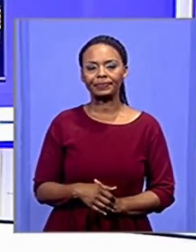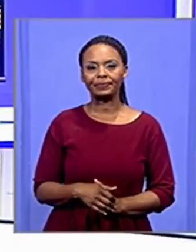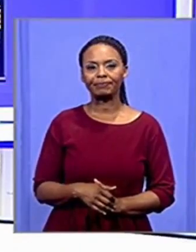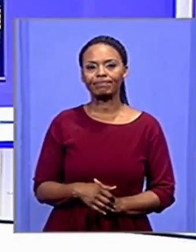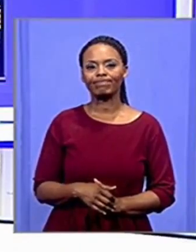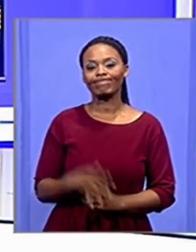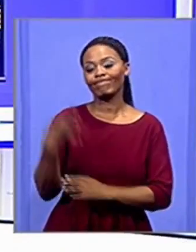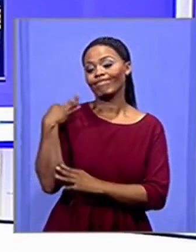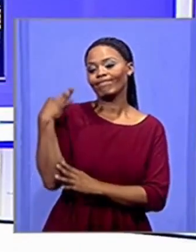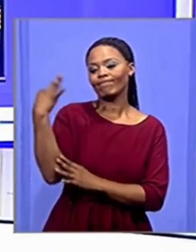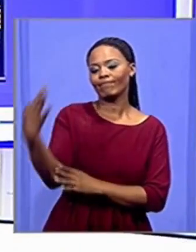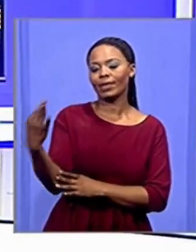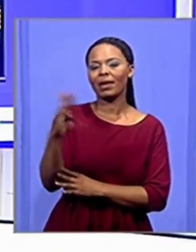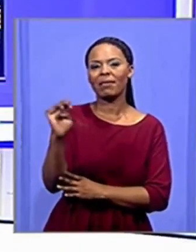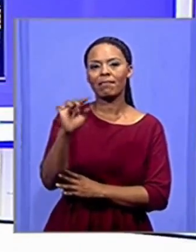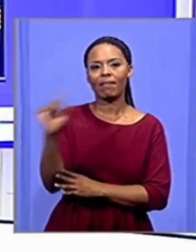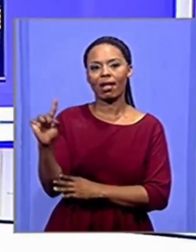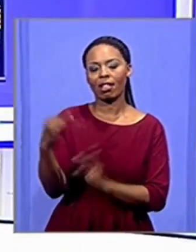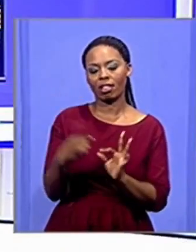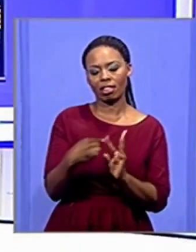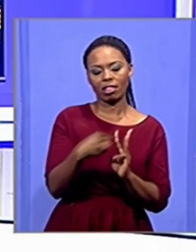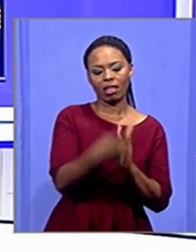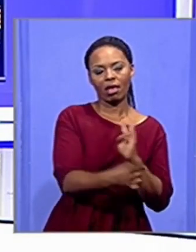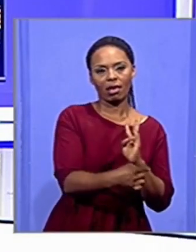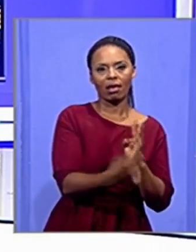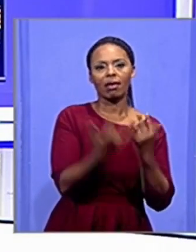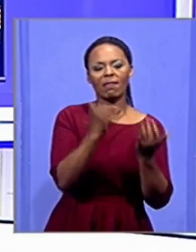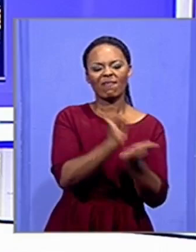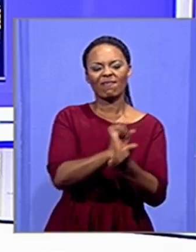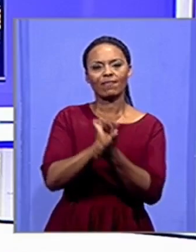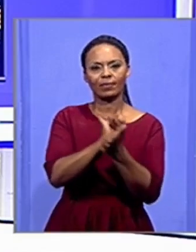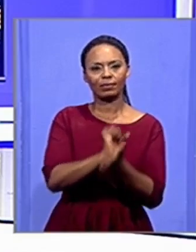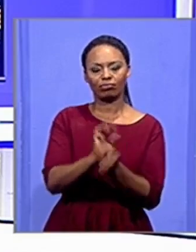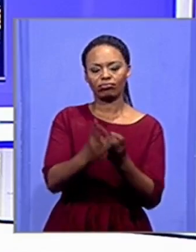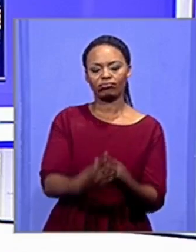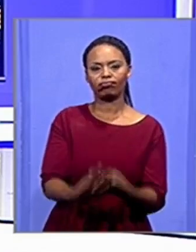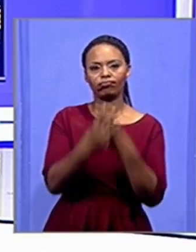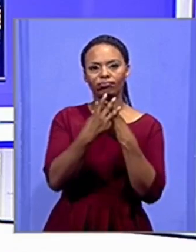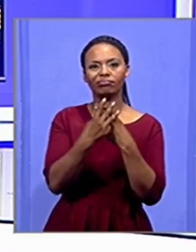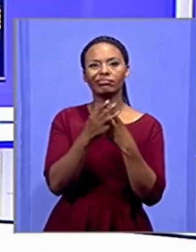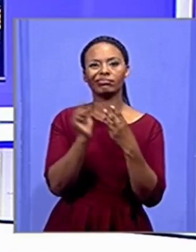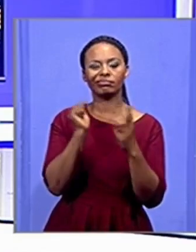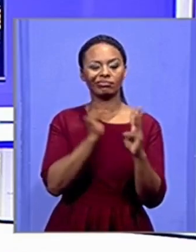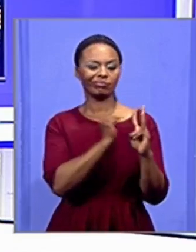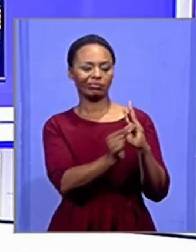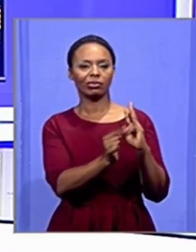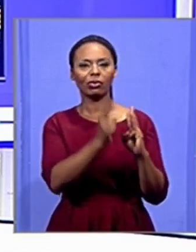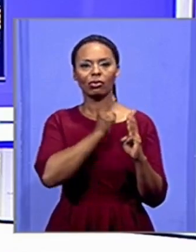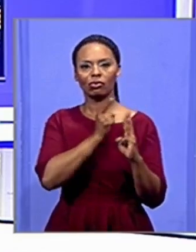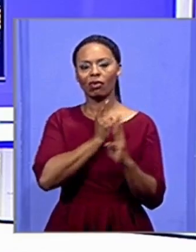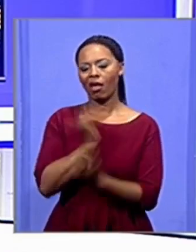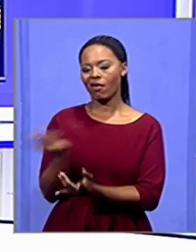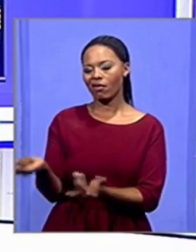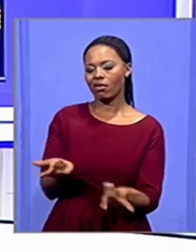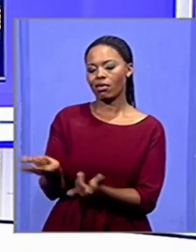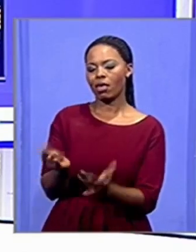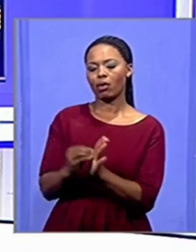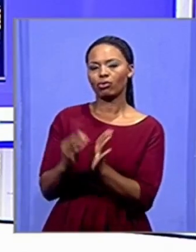Kgopelo ya peila ya bagononelwa ba bararo bao ba golegilwego ka baka la ditatofatšo tša go rekišetša